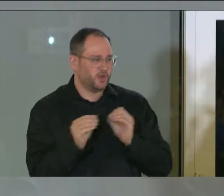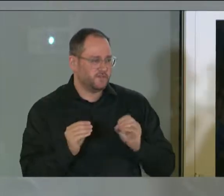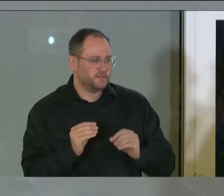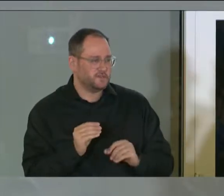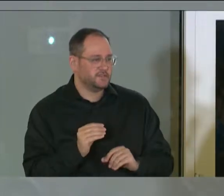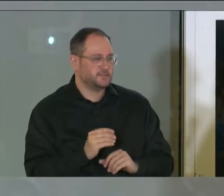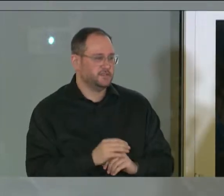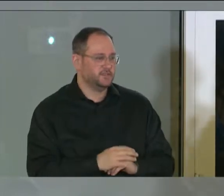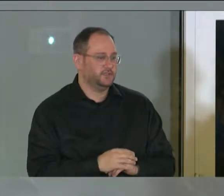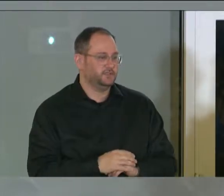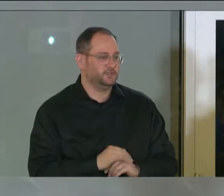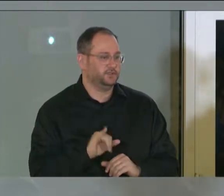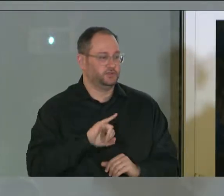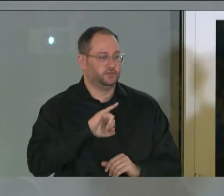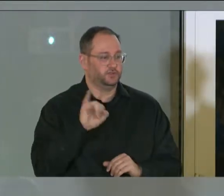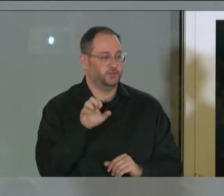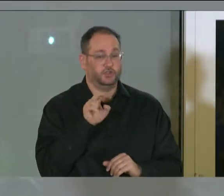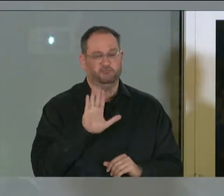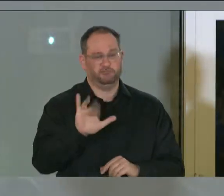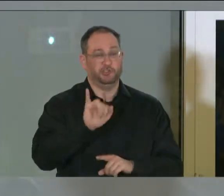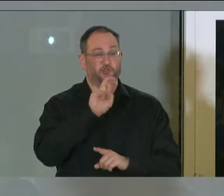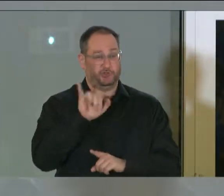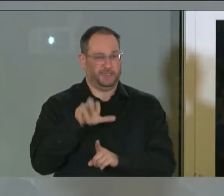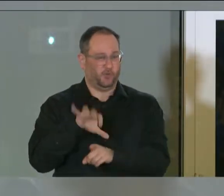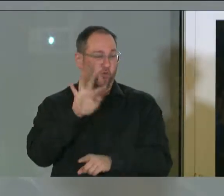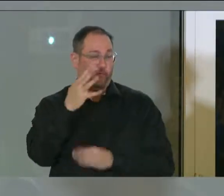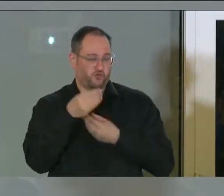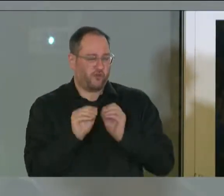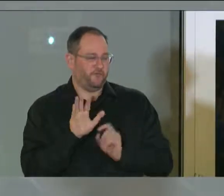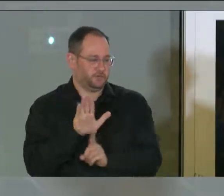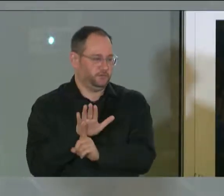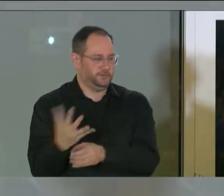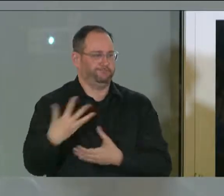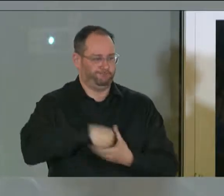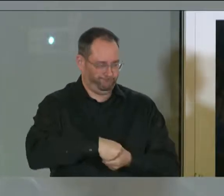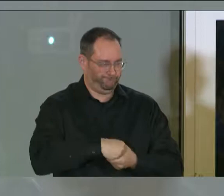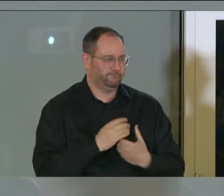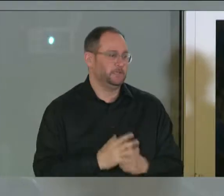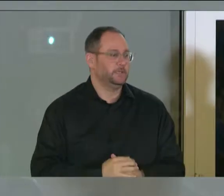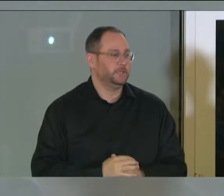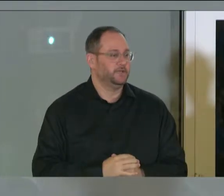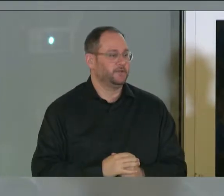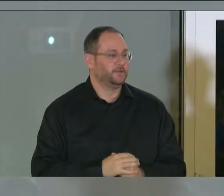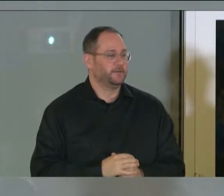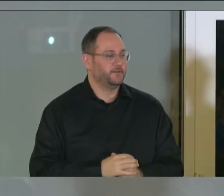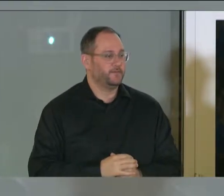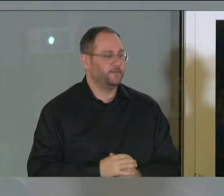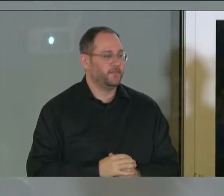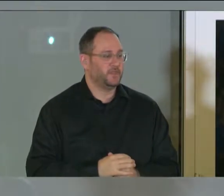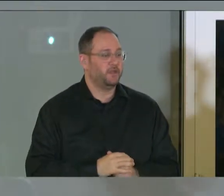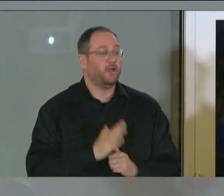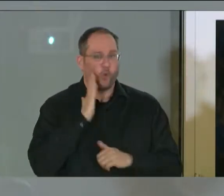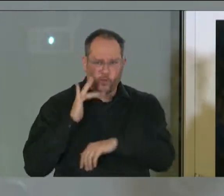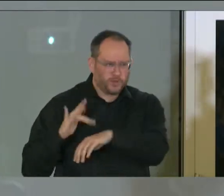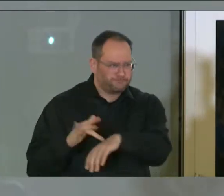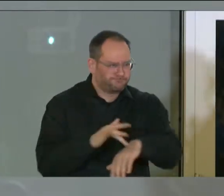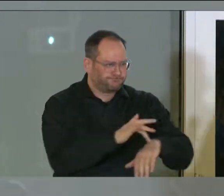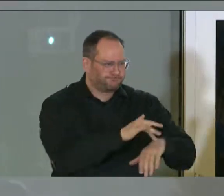their budget recommendations to me reflect all of the things that we've heard during budget engagement. So please join me in